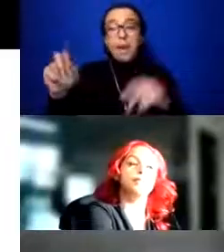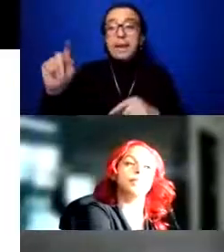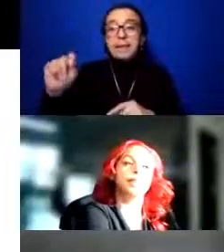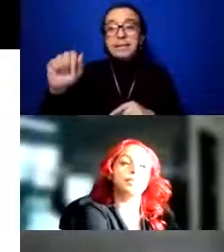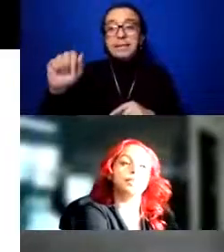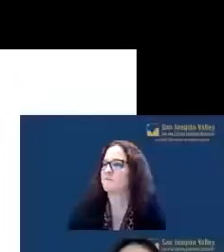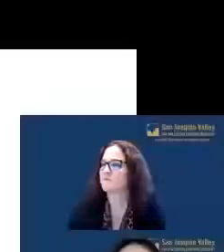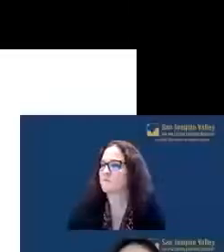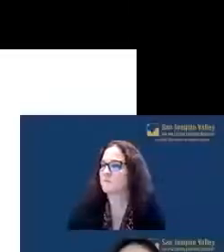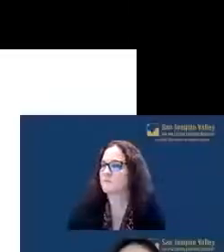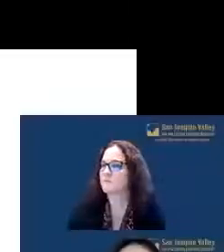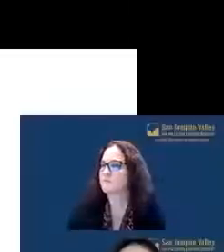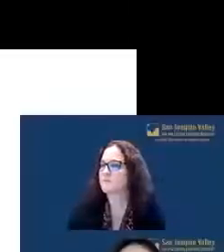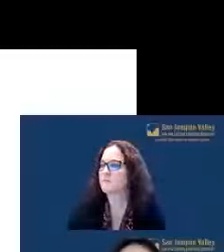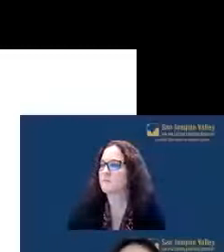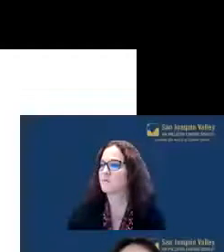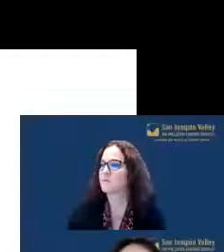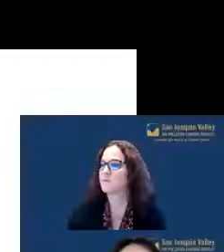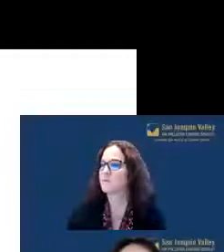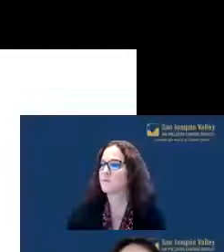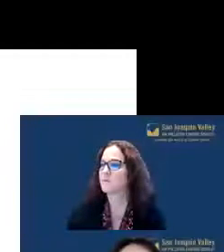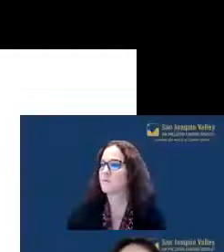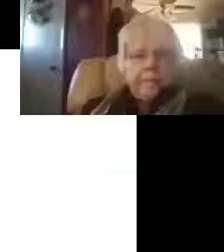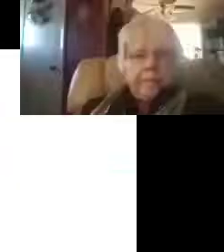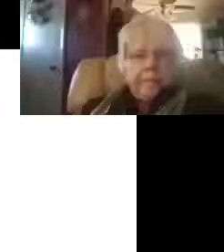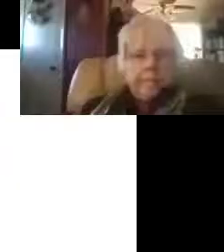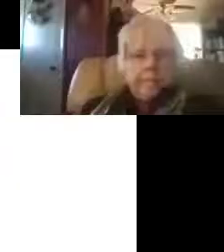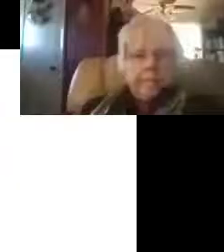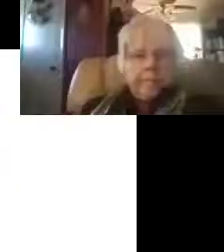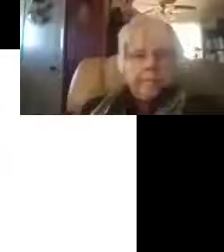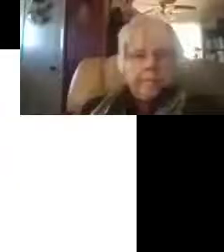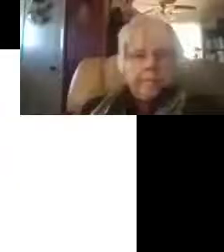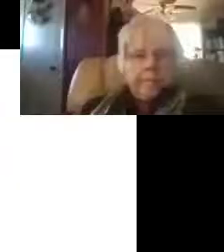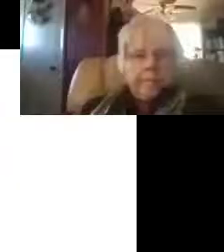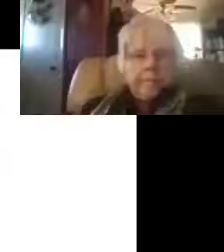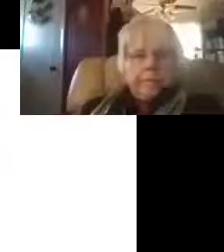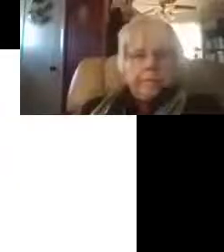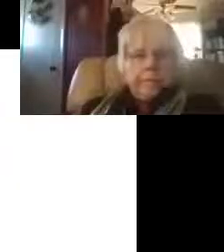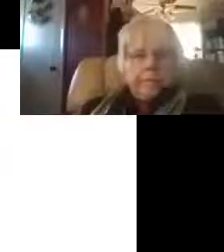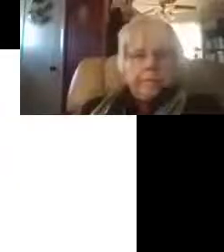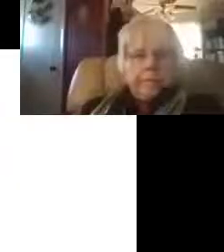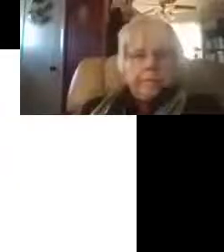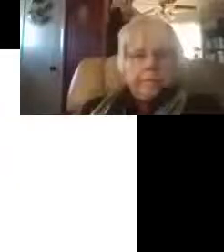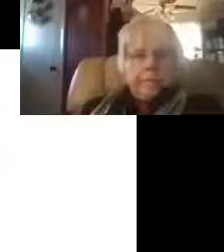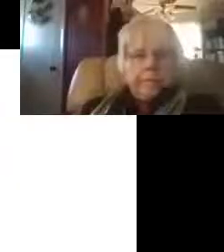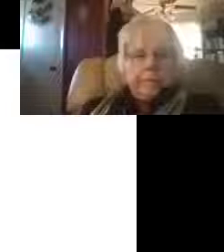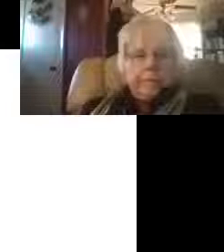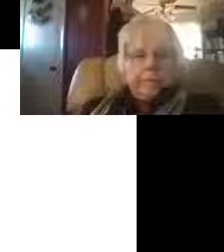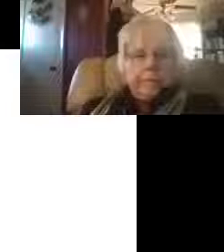payer identification number. So either or, if you have one or the other, fill it out.